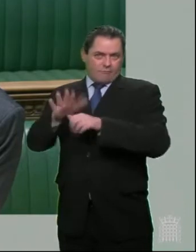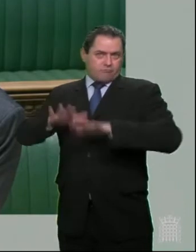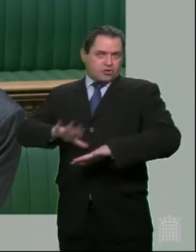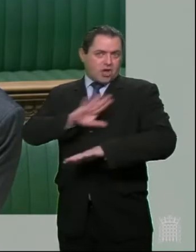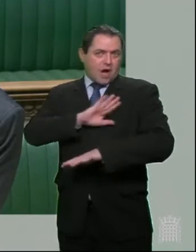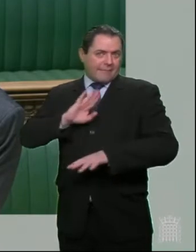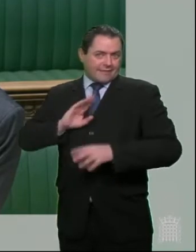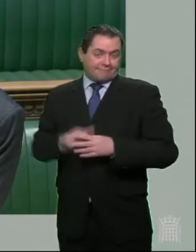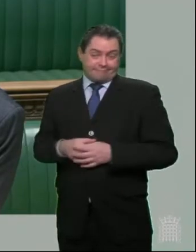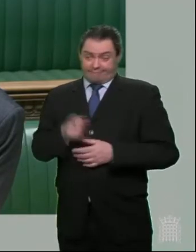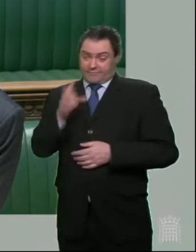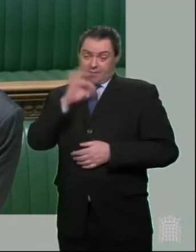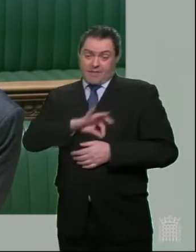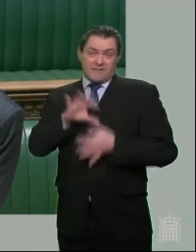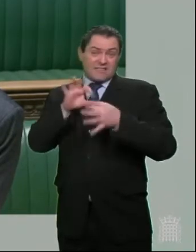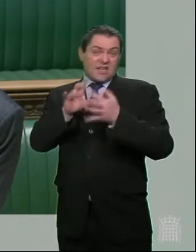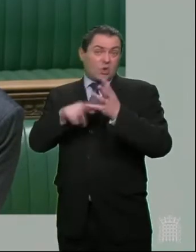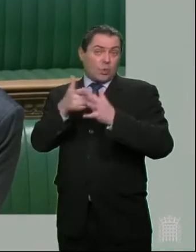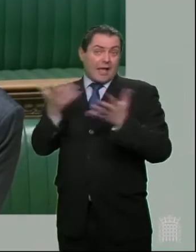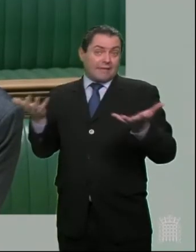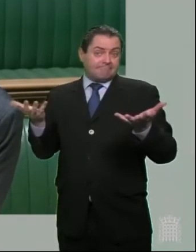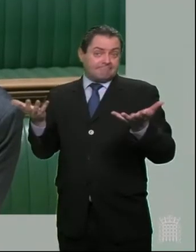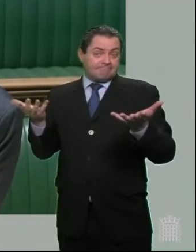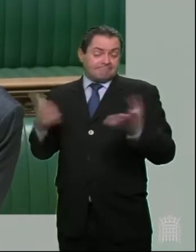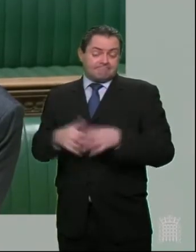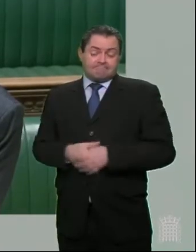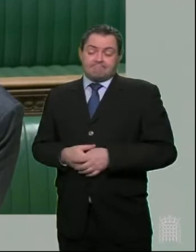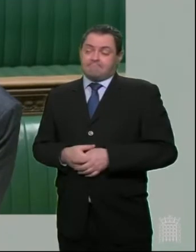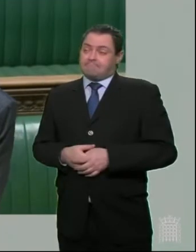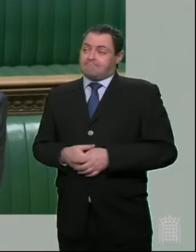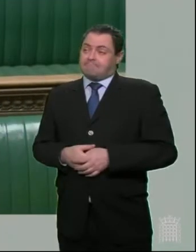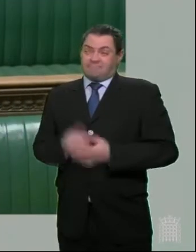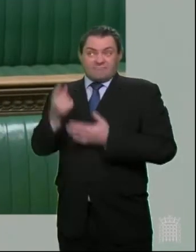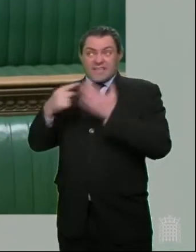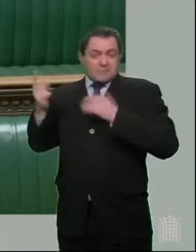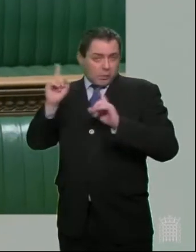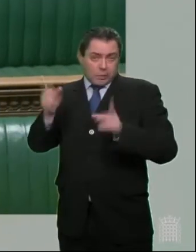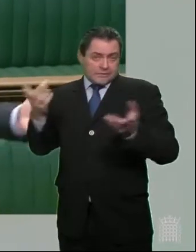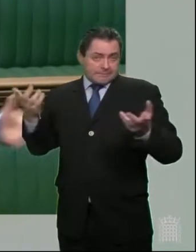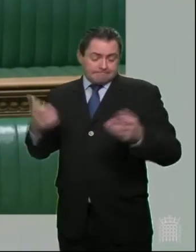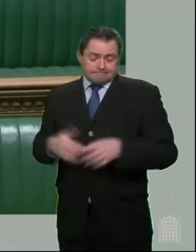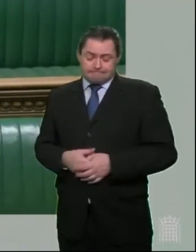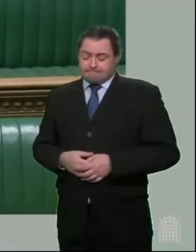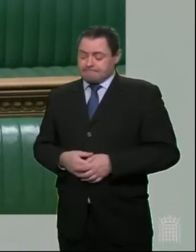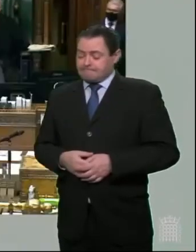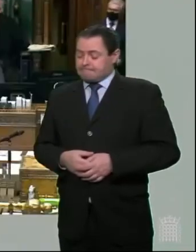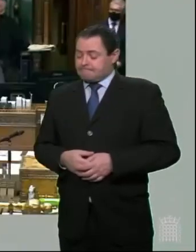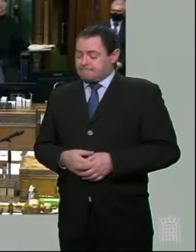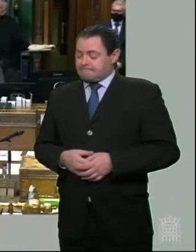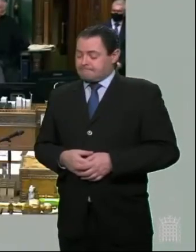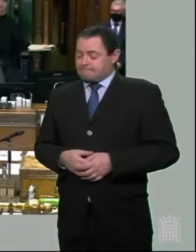one of the benefits of the Union of the UK, if I may say so. And on his point, Mr. Speaker, about